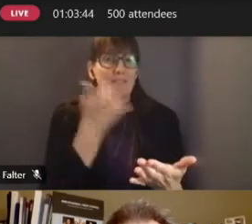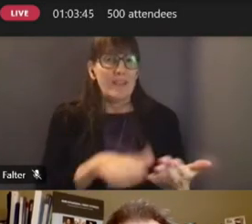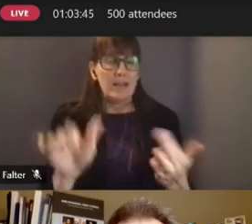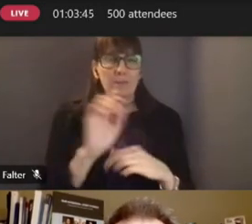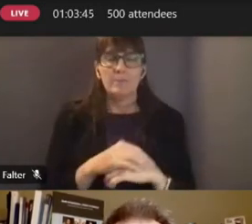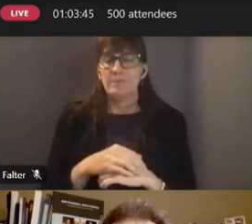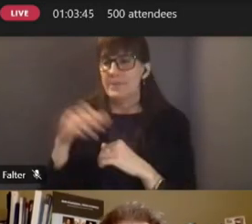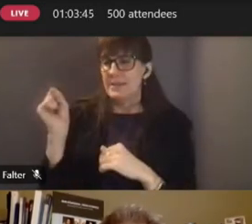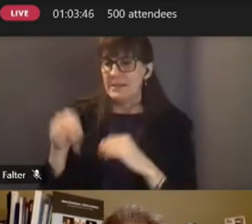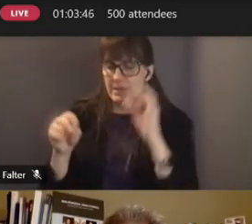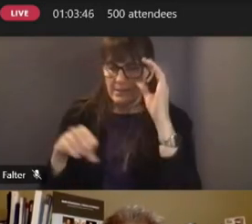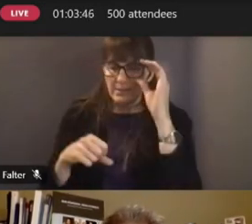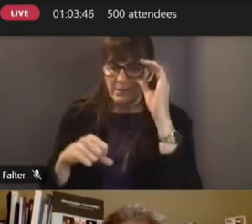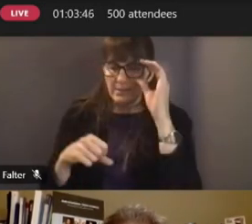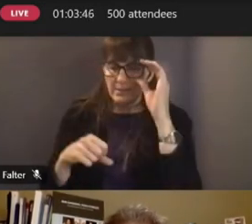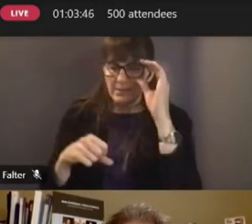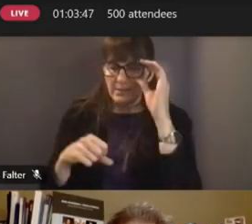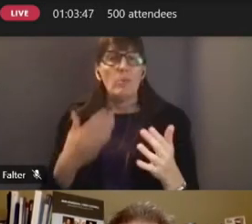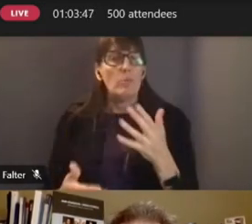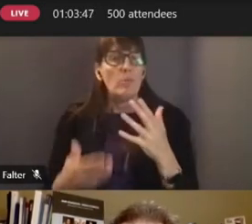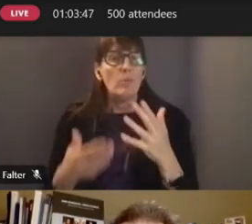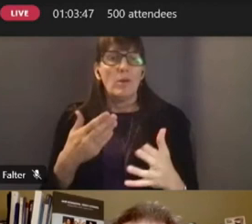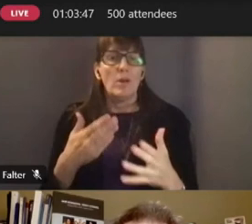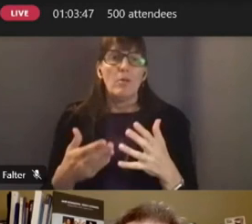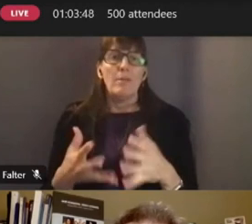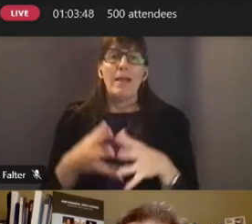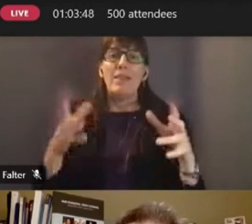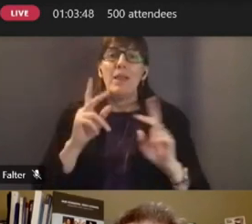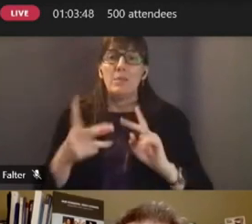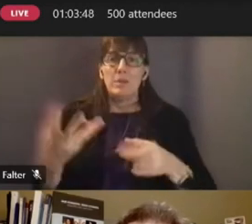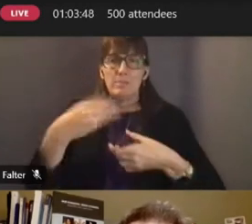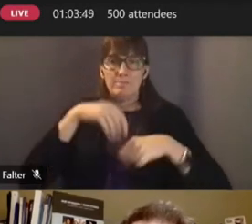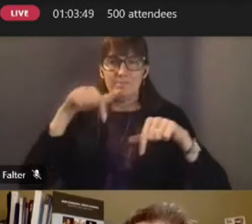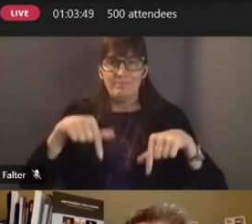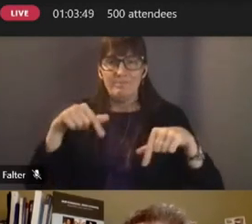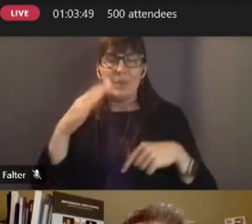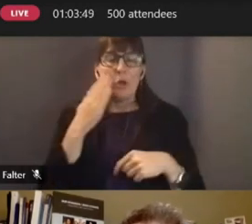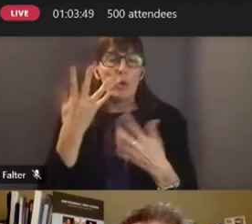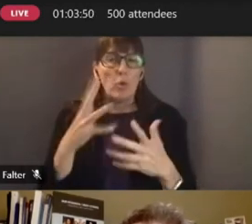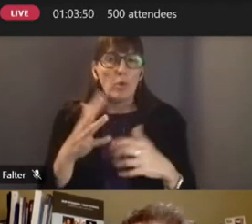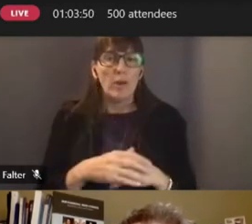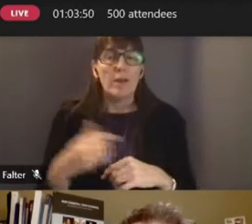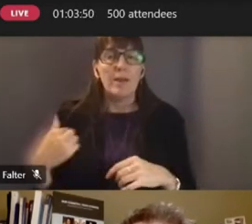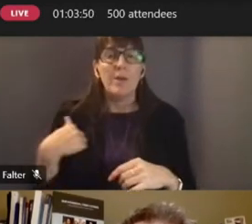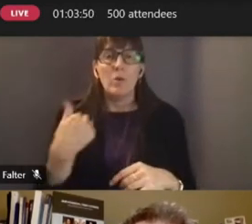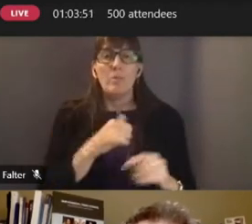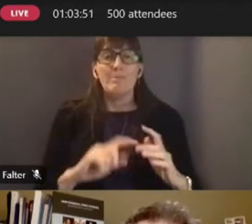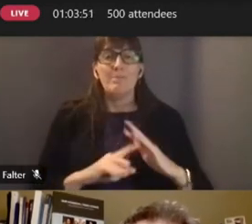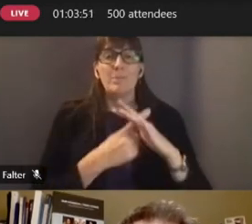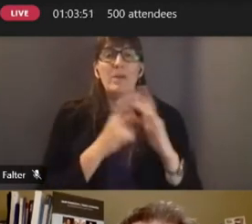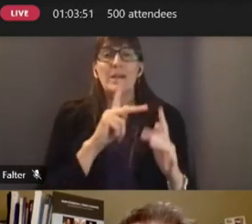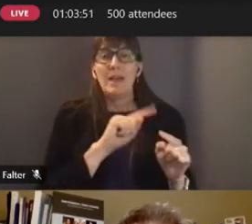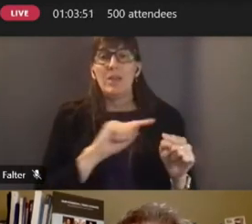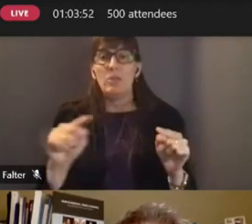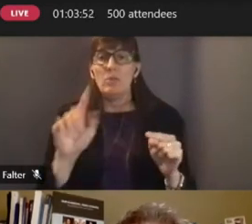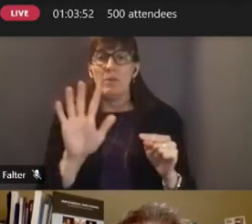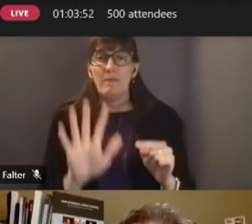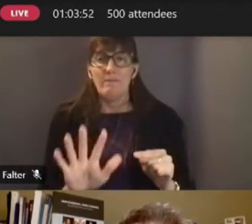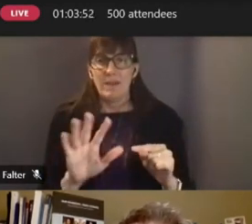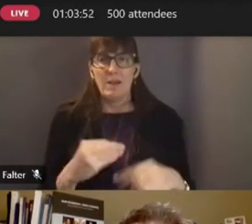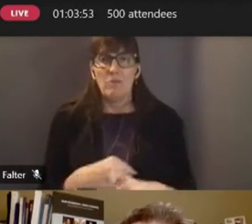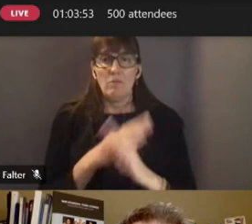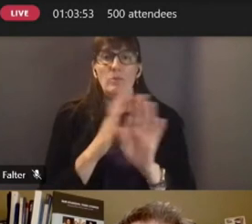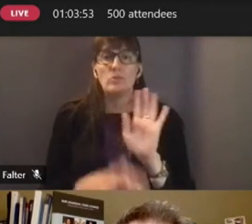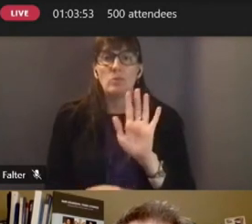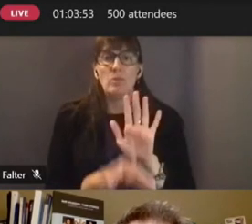Yes, as probably many on the call know and the meeting, that we launched a K-5 virtual option pilot program